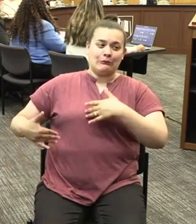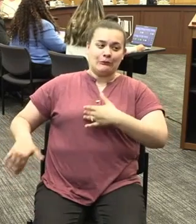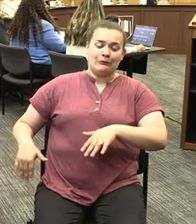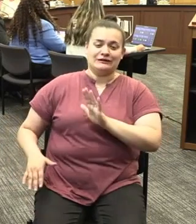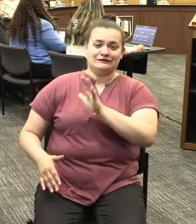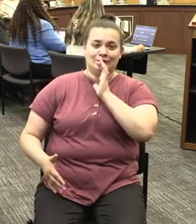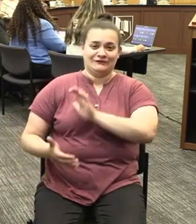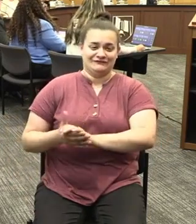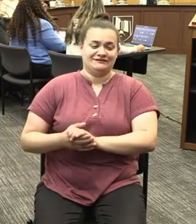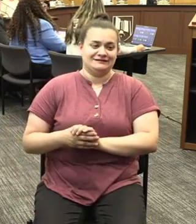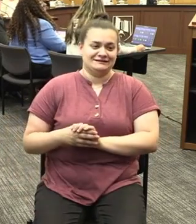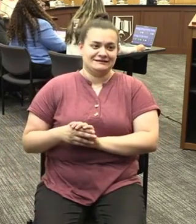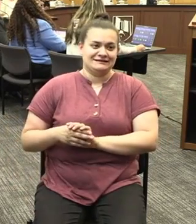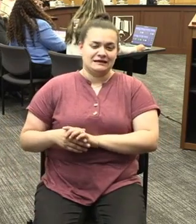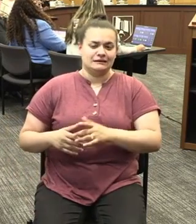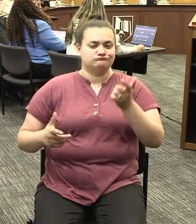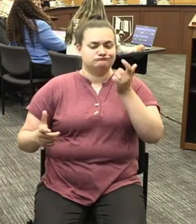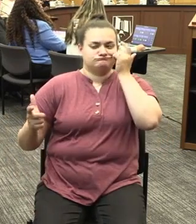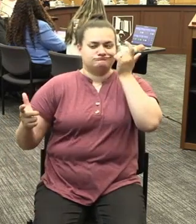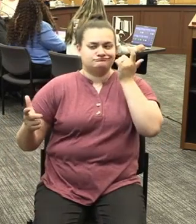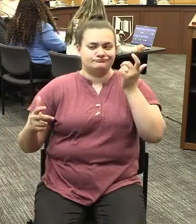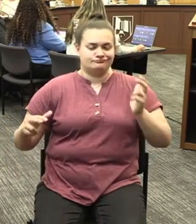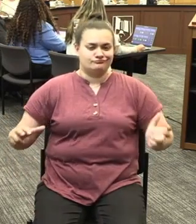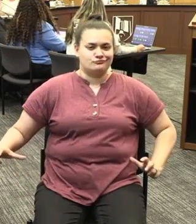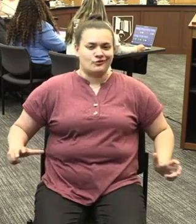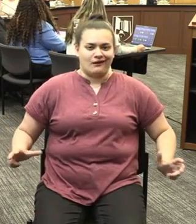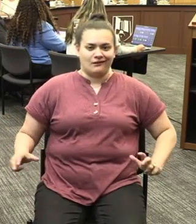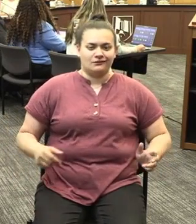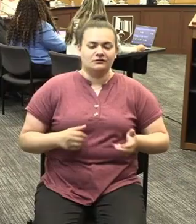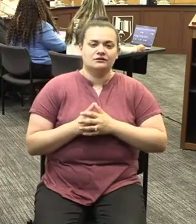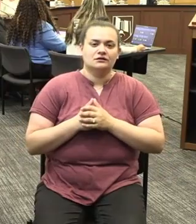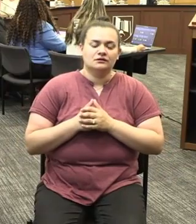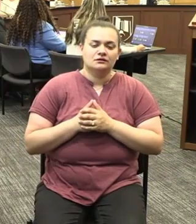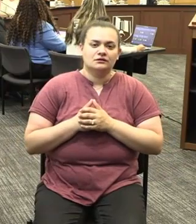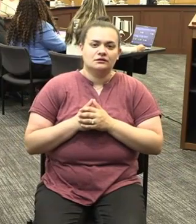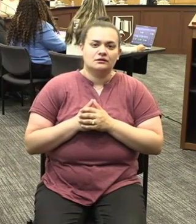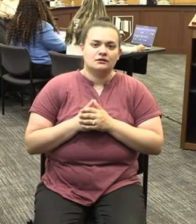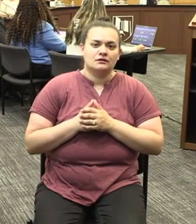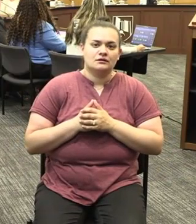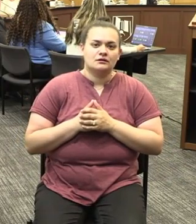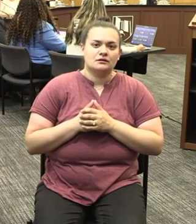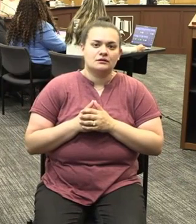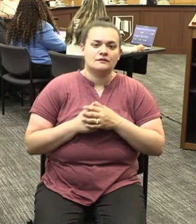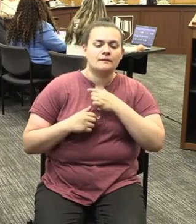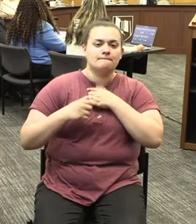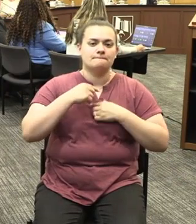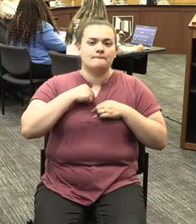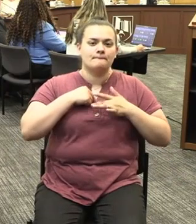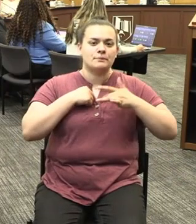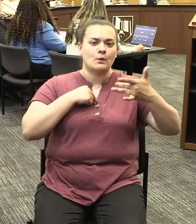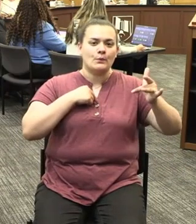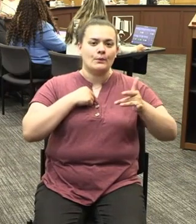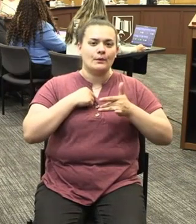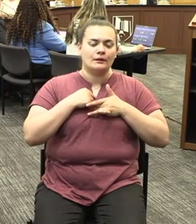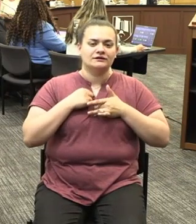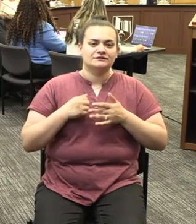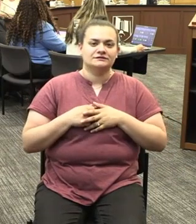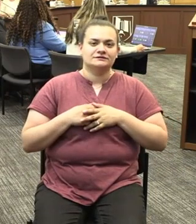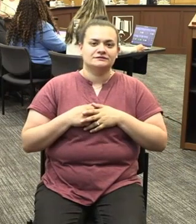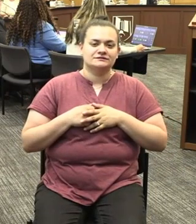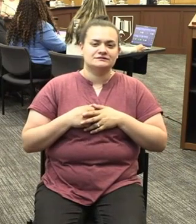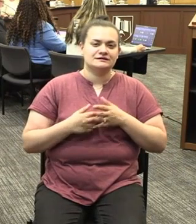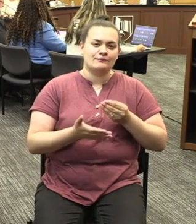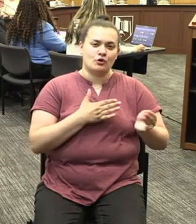And I have to brag on my store, the bling bow tie. So he did purchase it there.